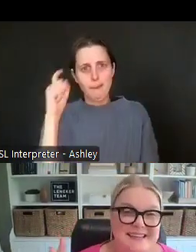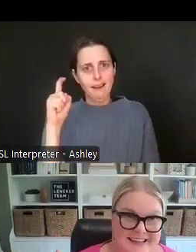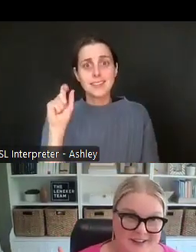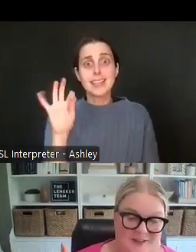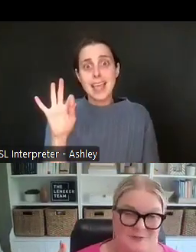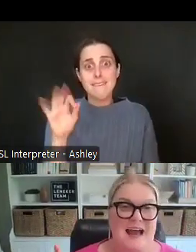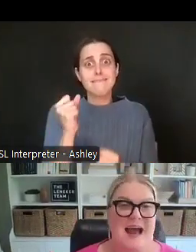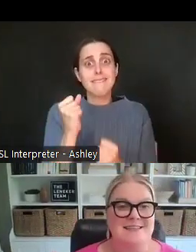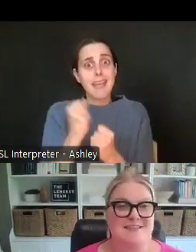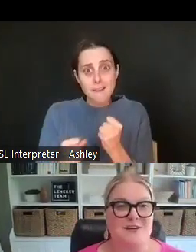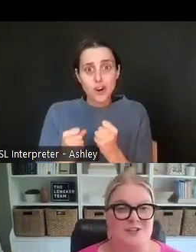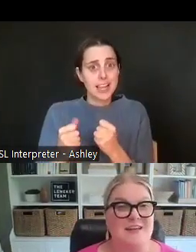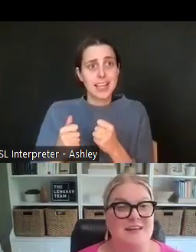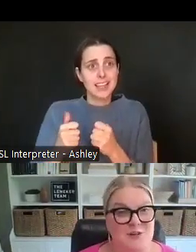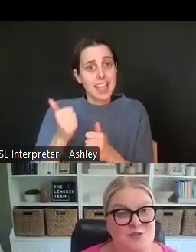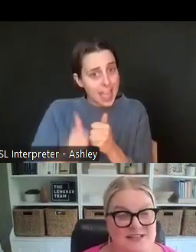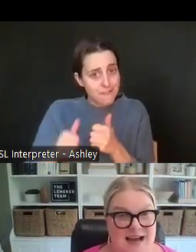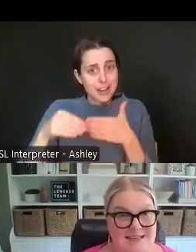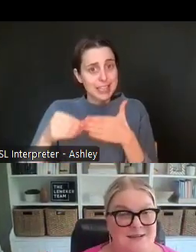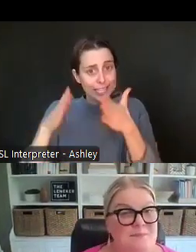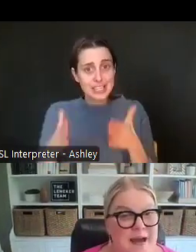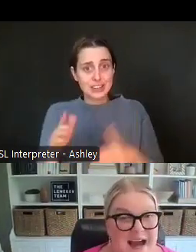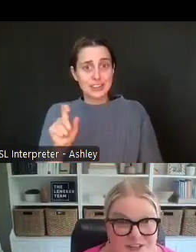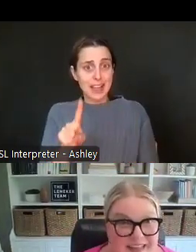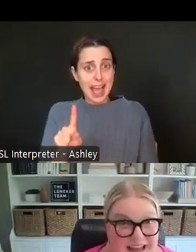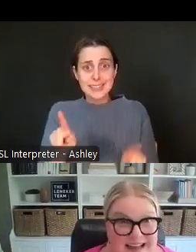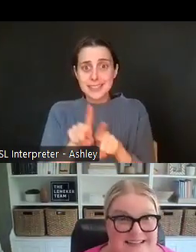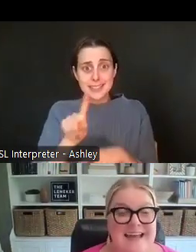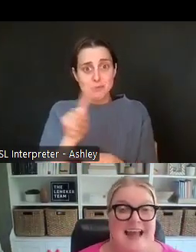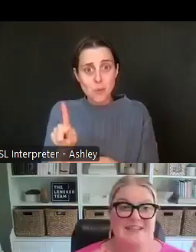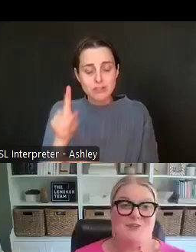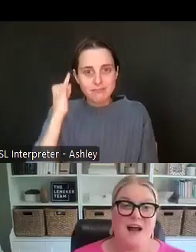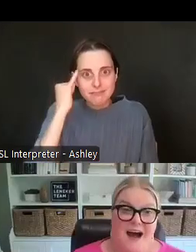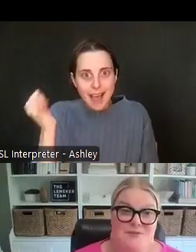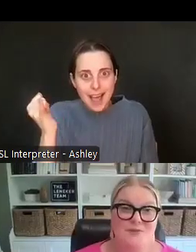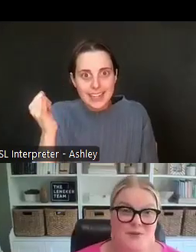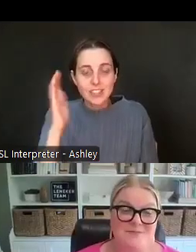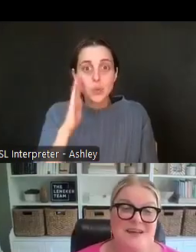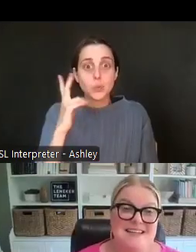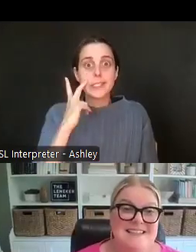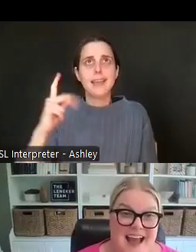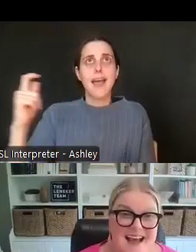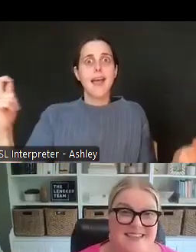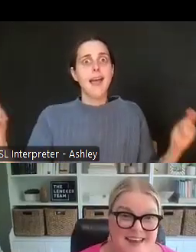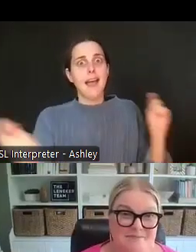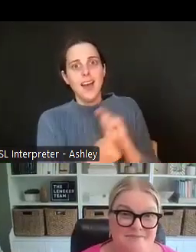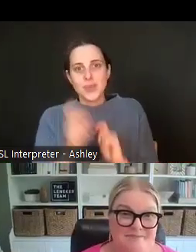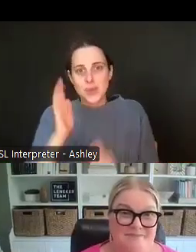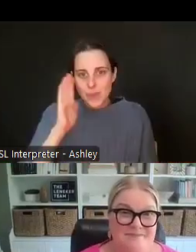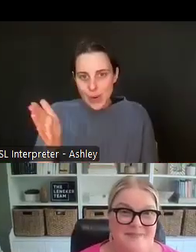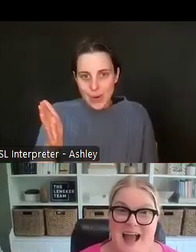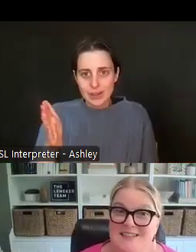if every leader would ask the question that you just asked, imagine that. And so, what I would recommend is ask